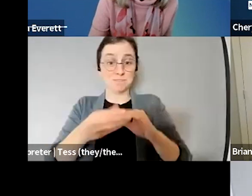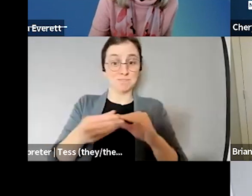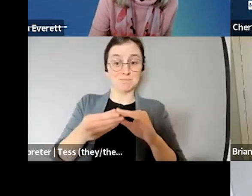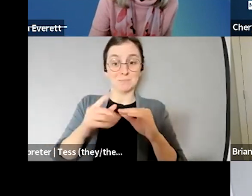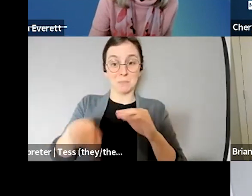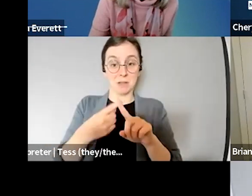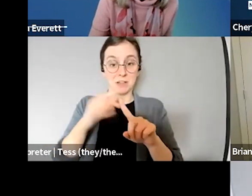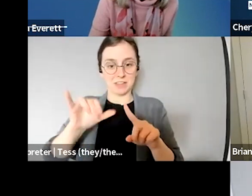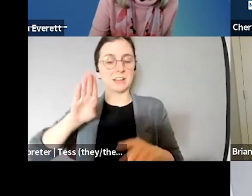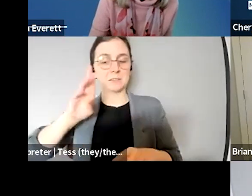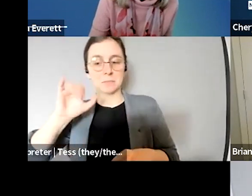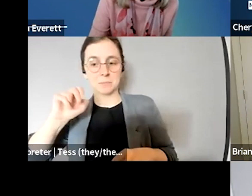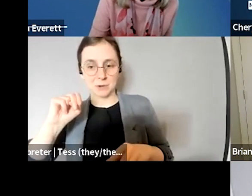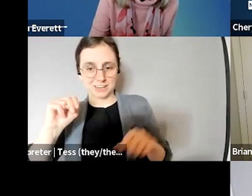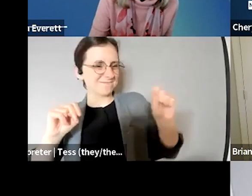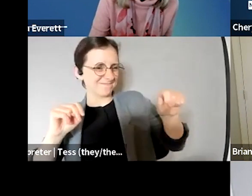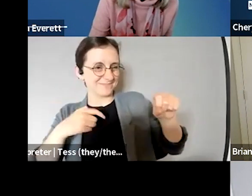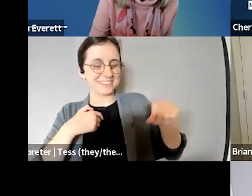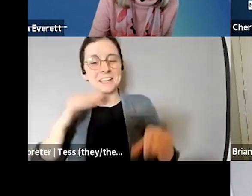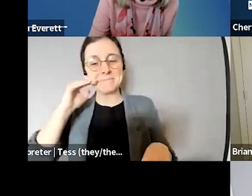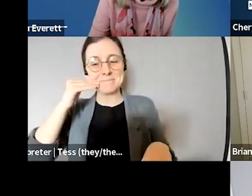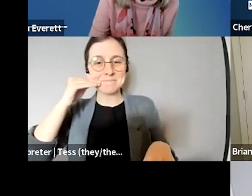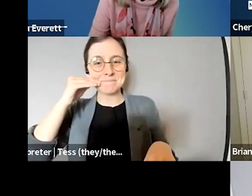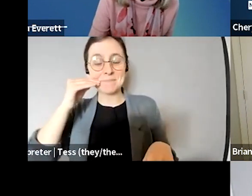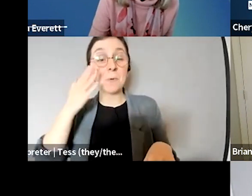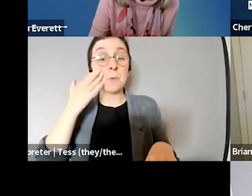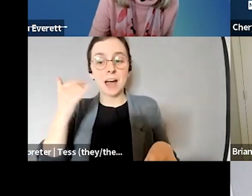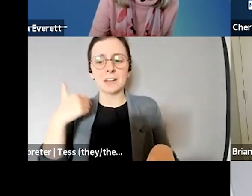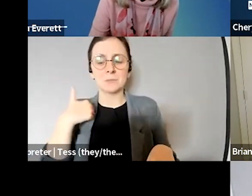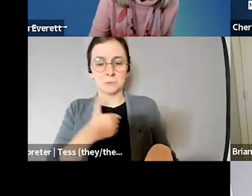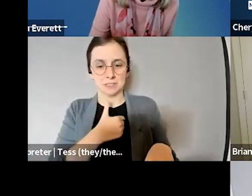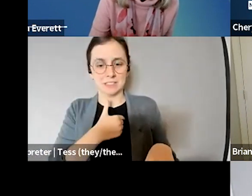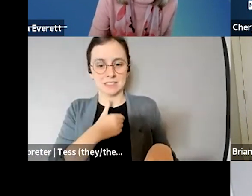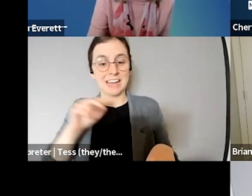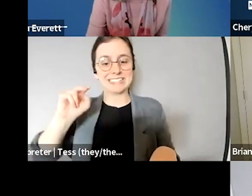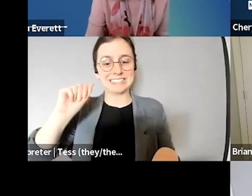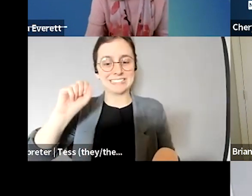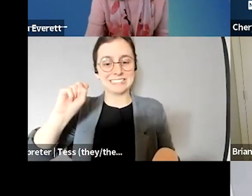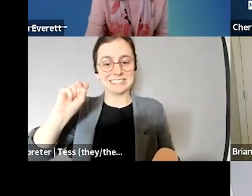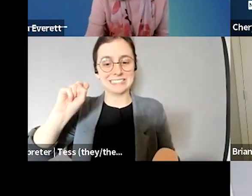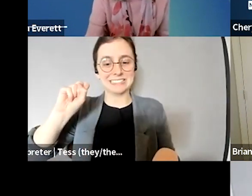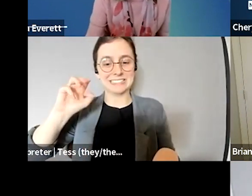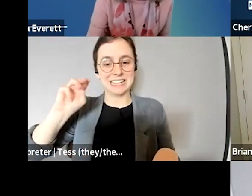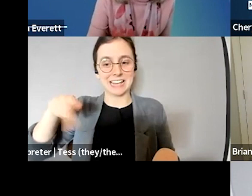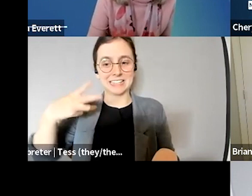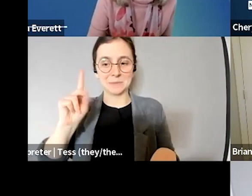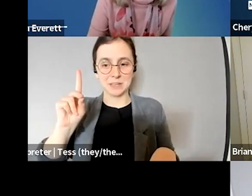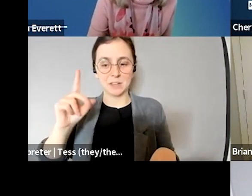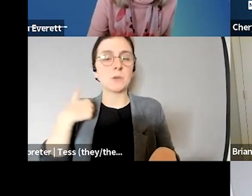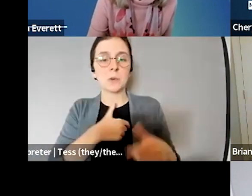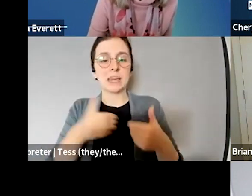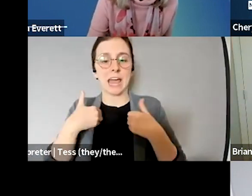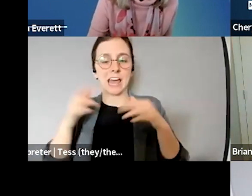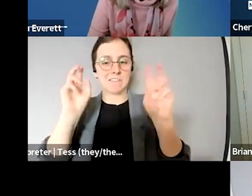I will share this with you. I was kind of smiling because we have an adage at NASPIT, and it's called brag and steal. So